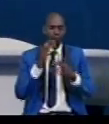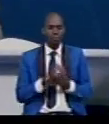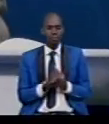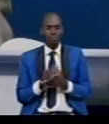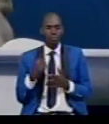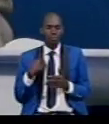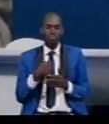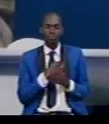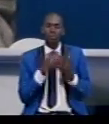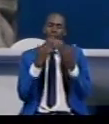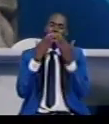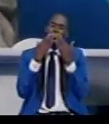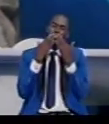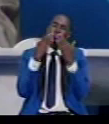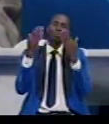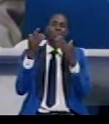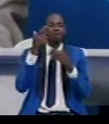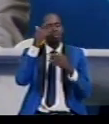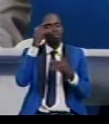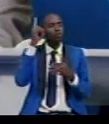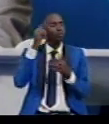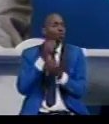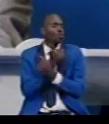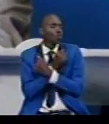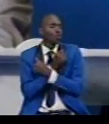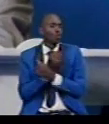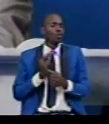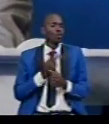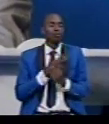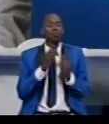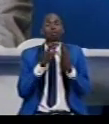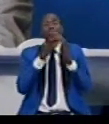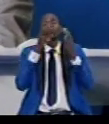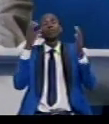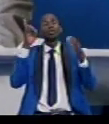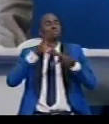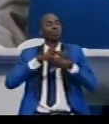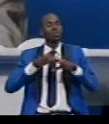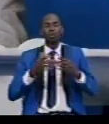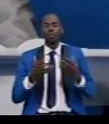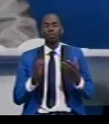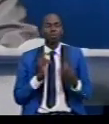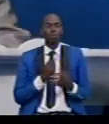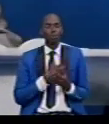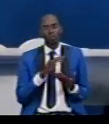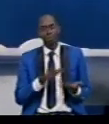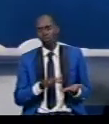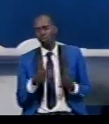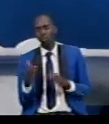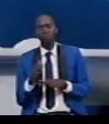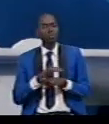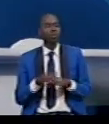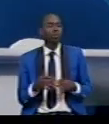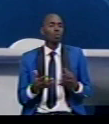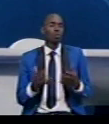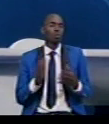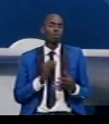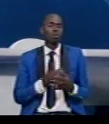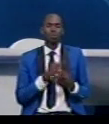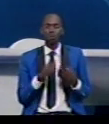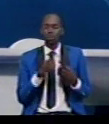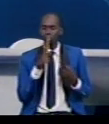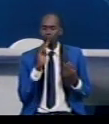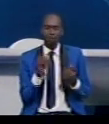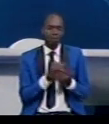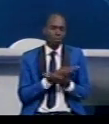you because you love us so much, you don't want us to die. You don't want us to perish. You do not want us to